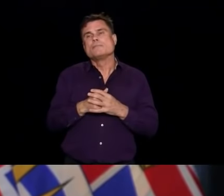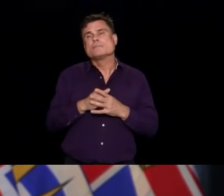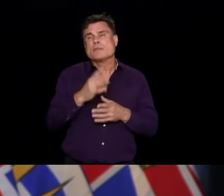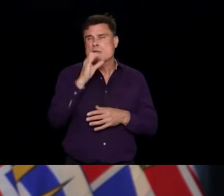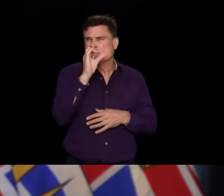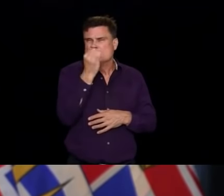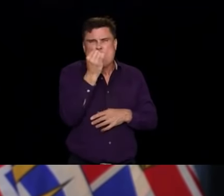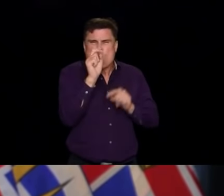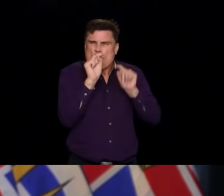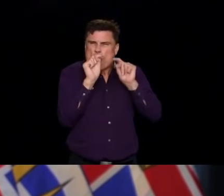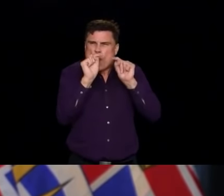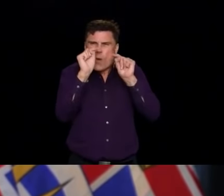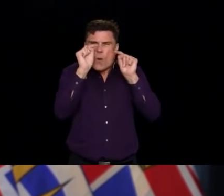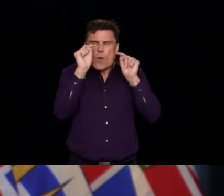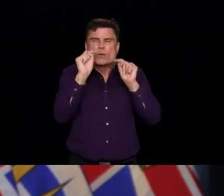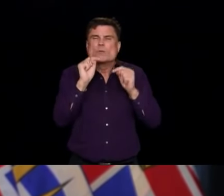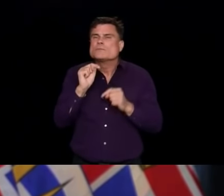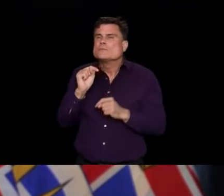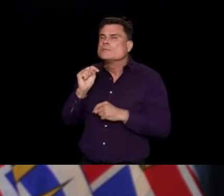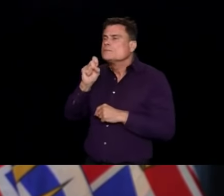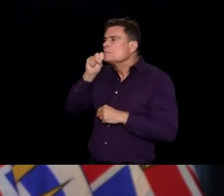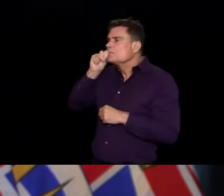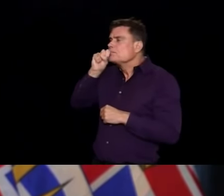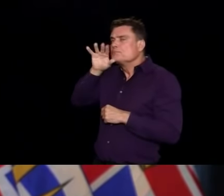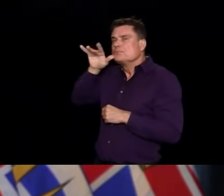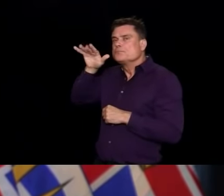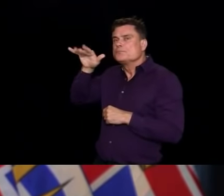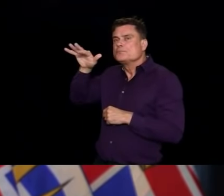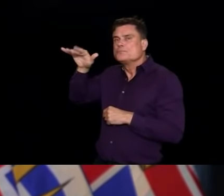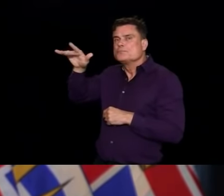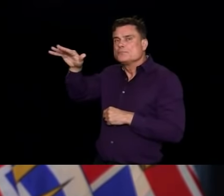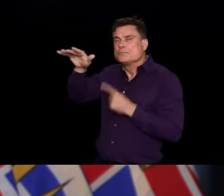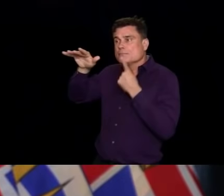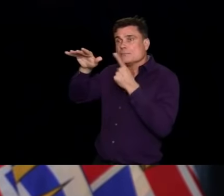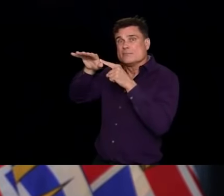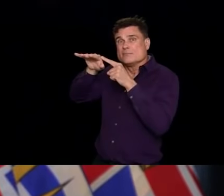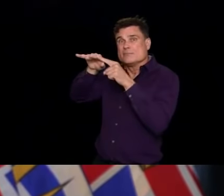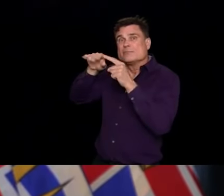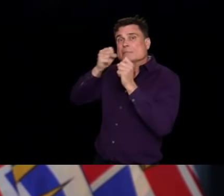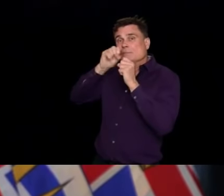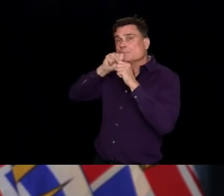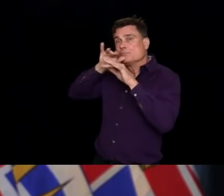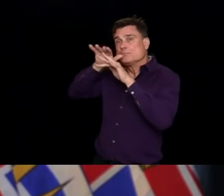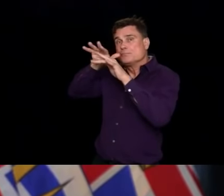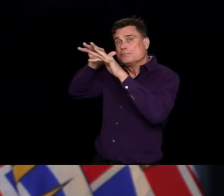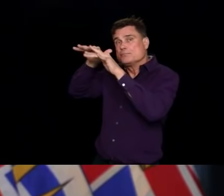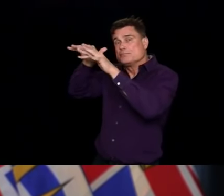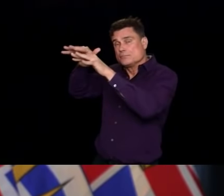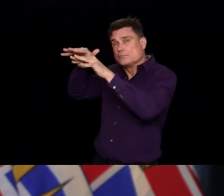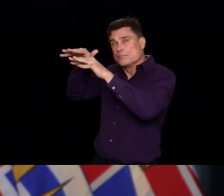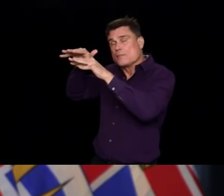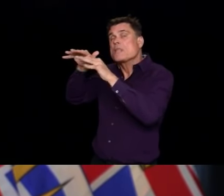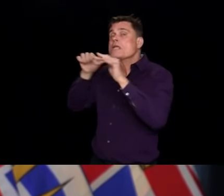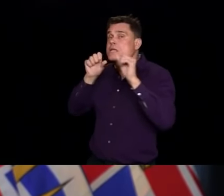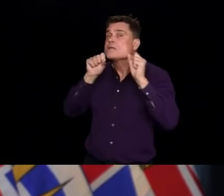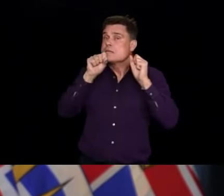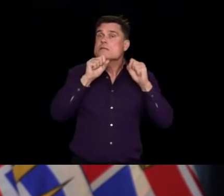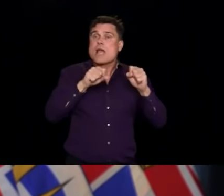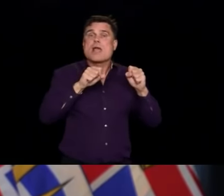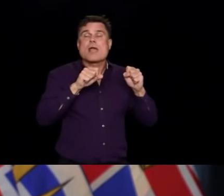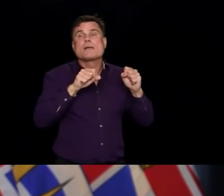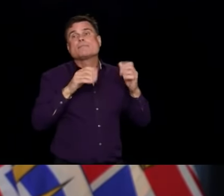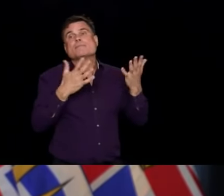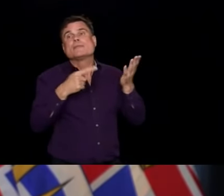for example. And the ones that we most commonly associate with that type of transmission are viruses like